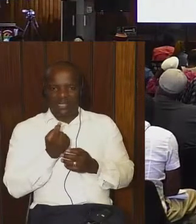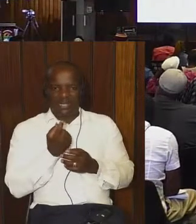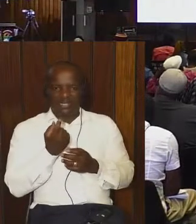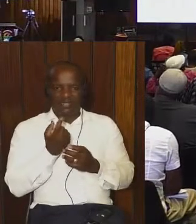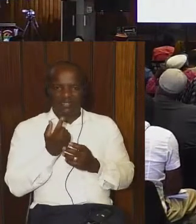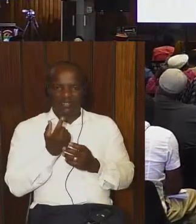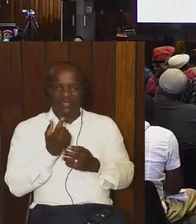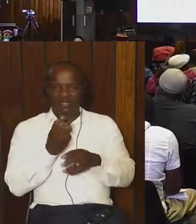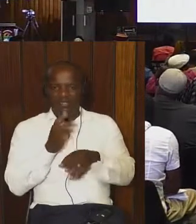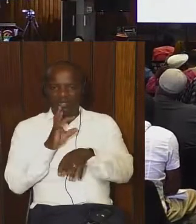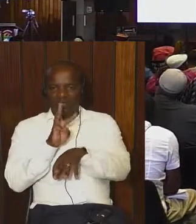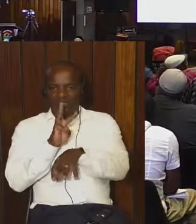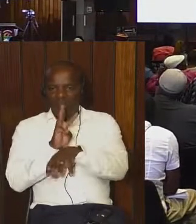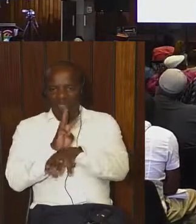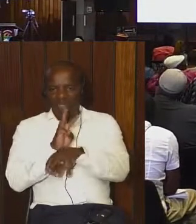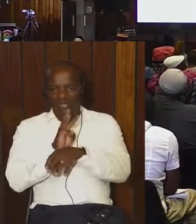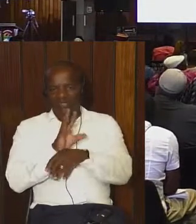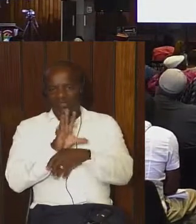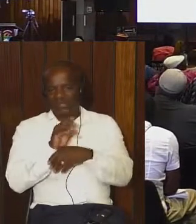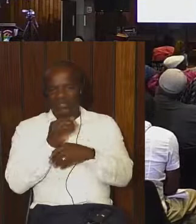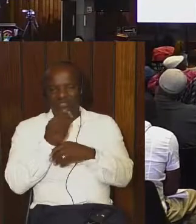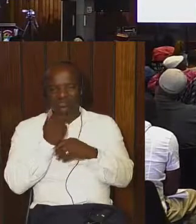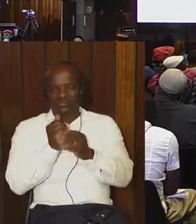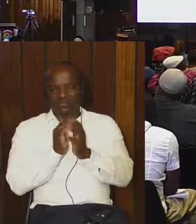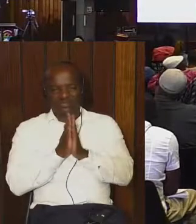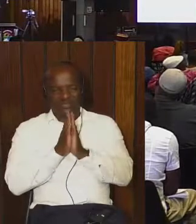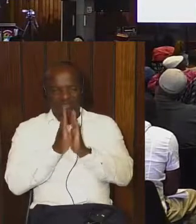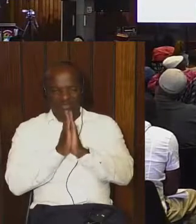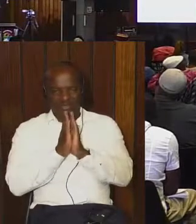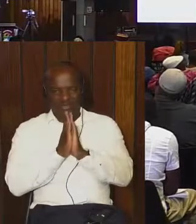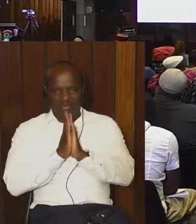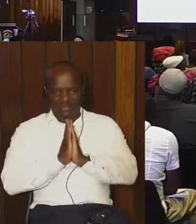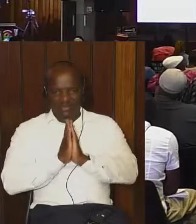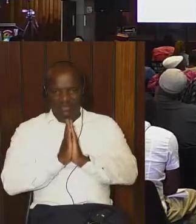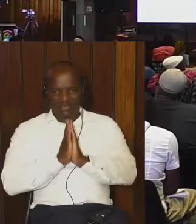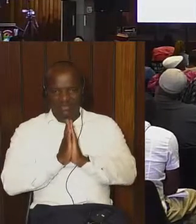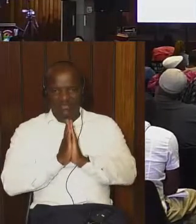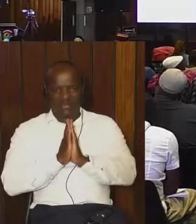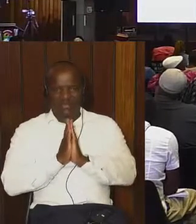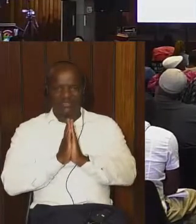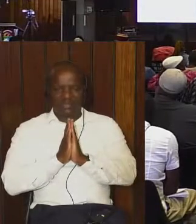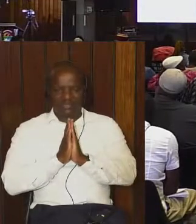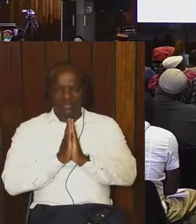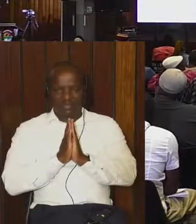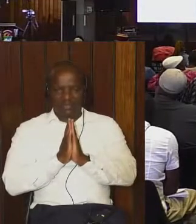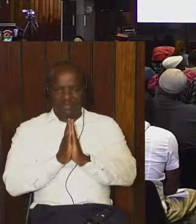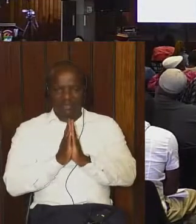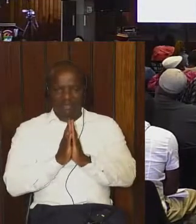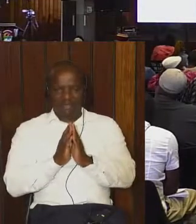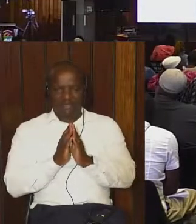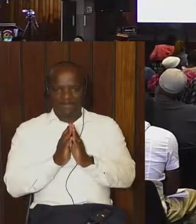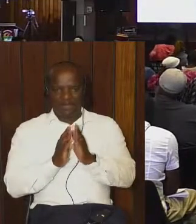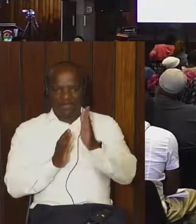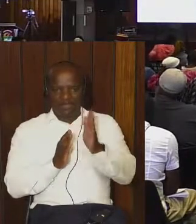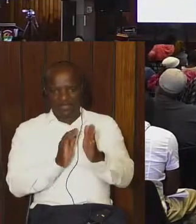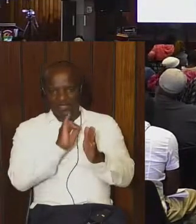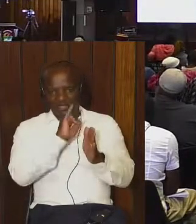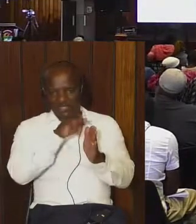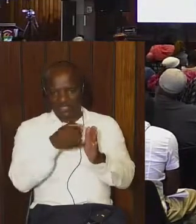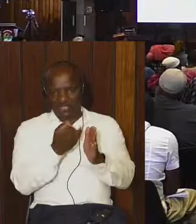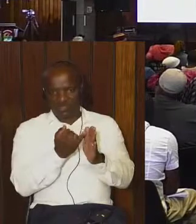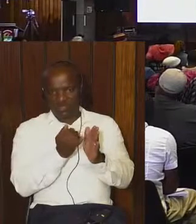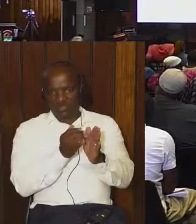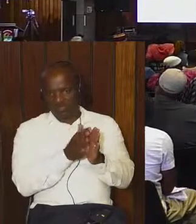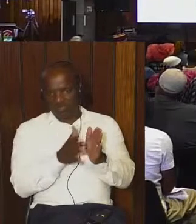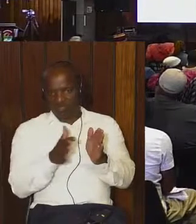And we are appealing to you that since from January till now, we